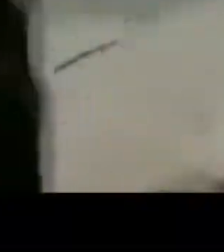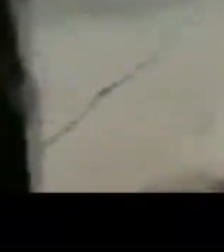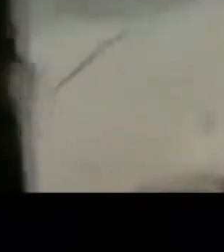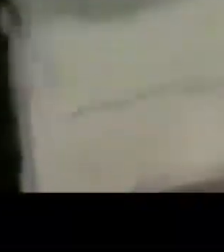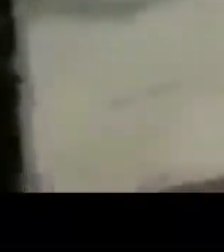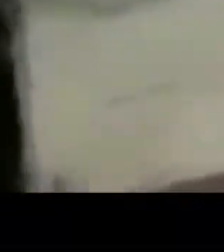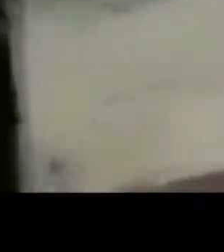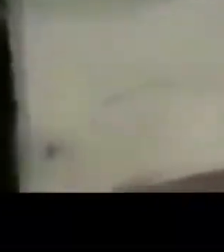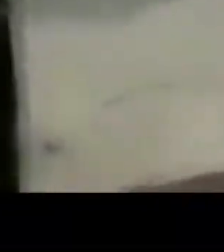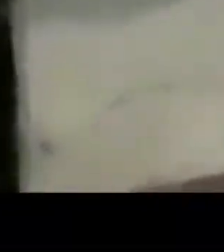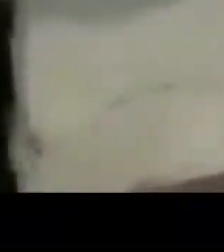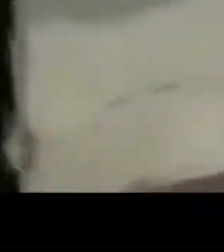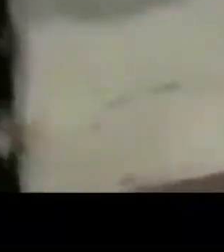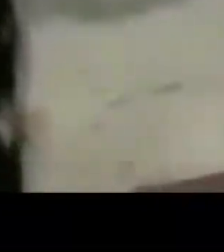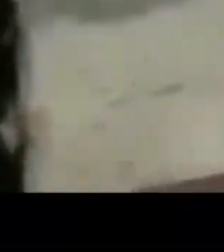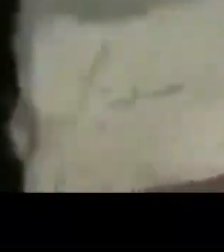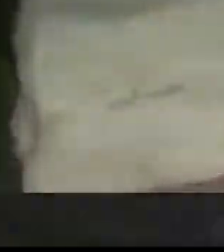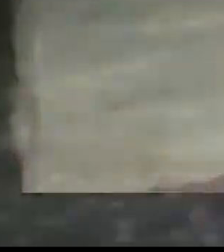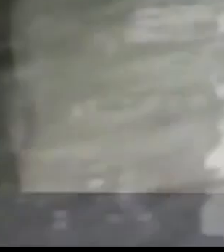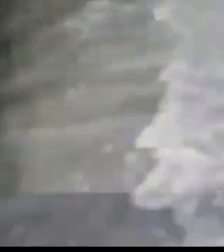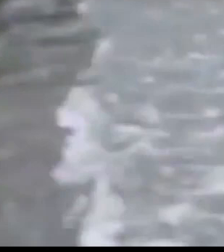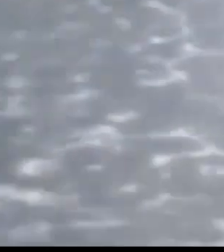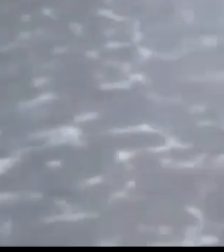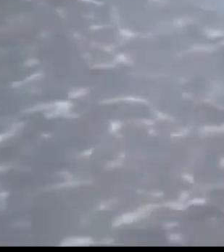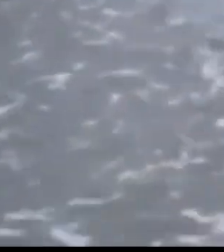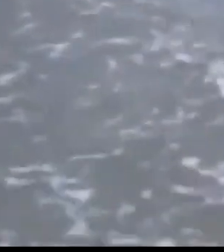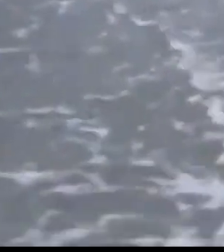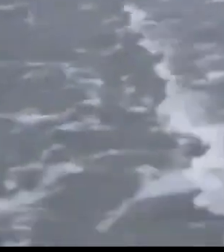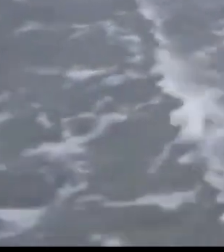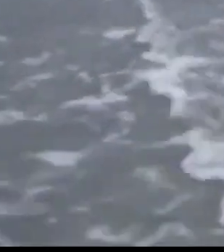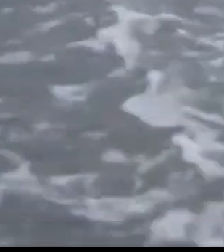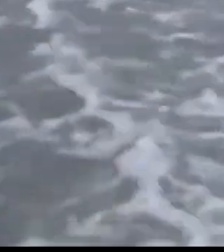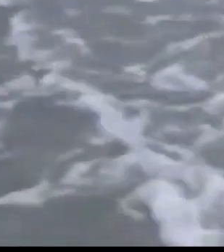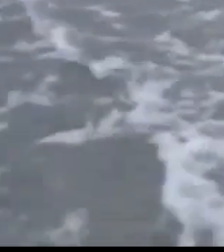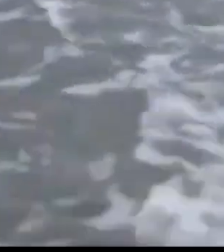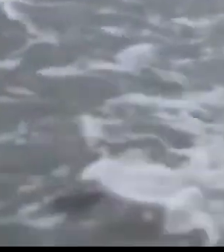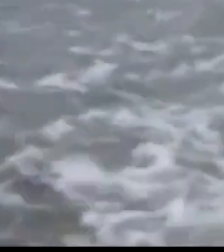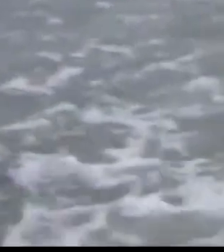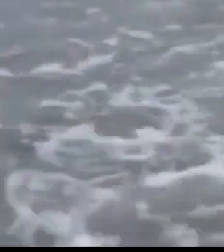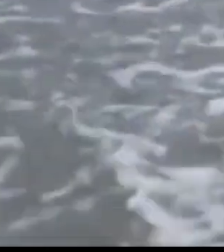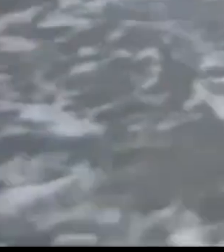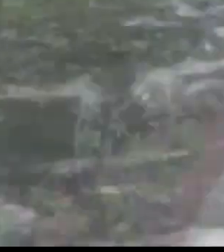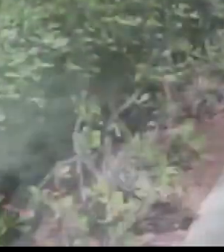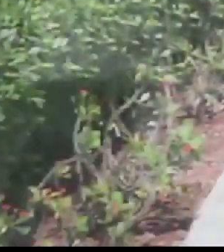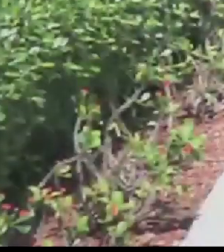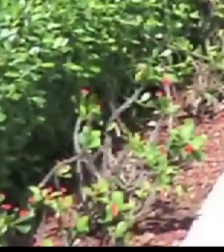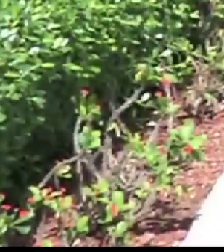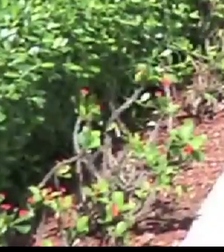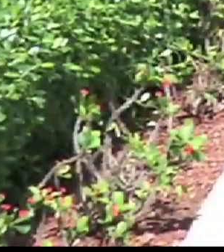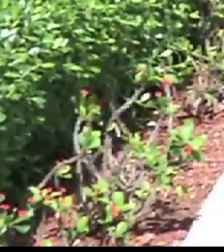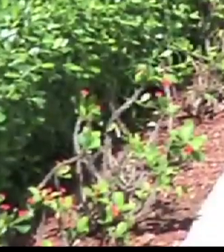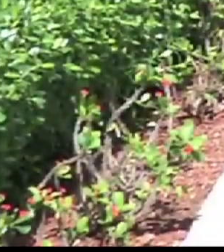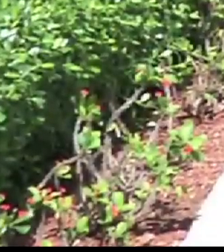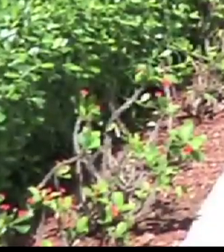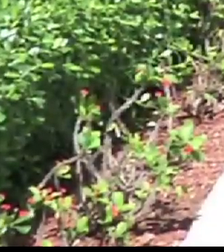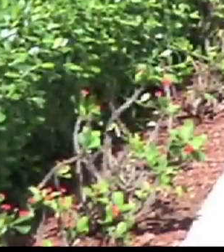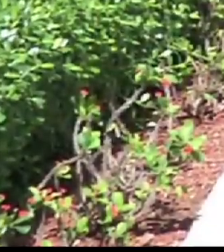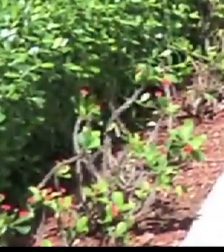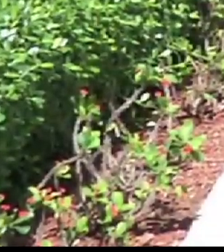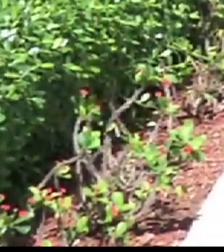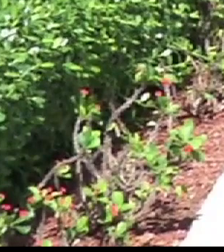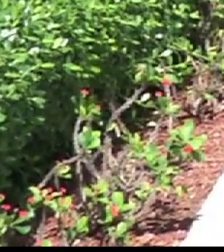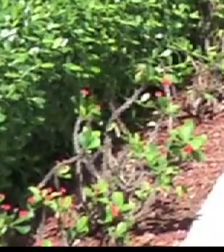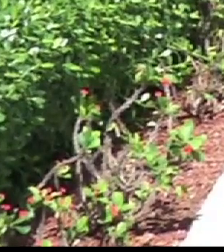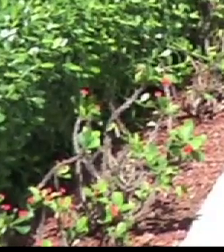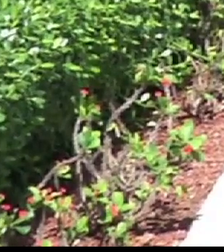lucky, Tourism Director General Joy Jirbalu had this message. Our thoughts, our prayers, our good wishes,